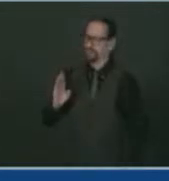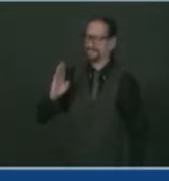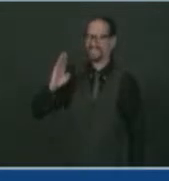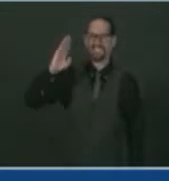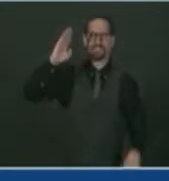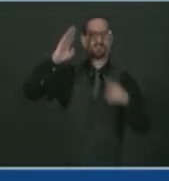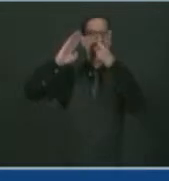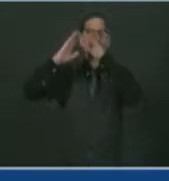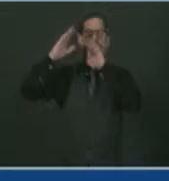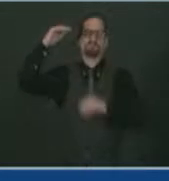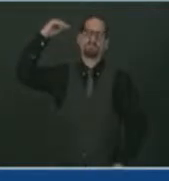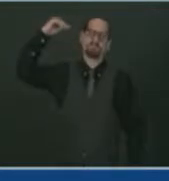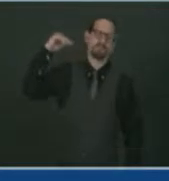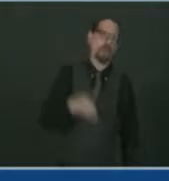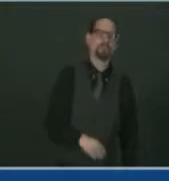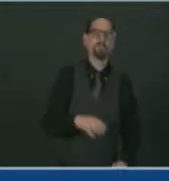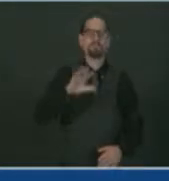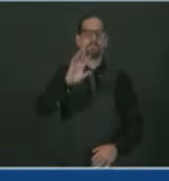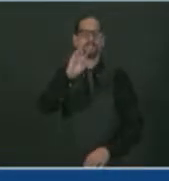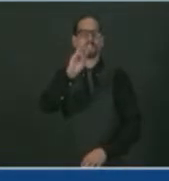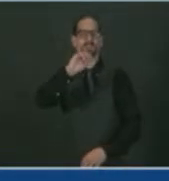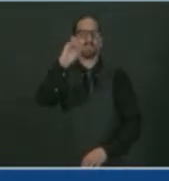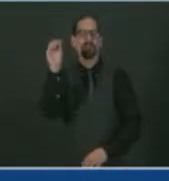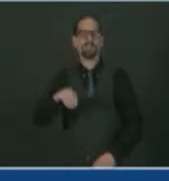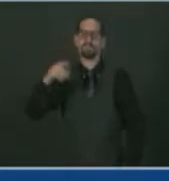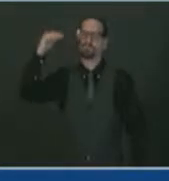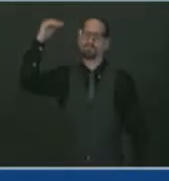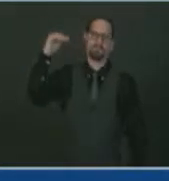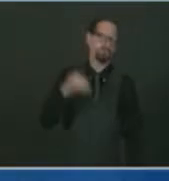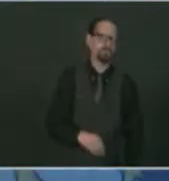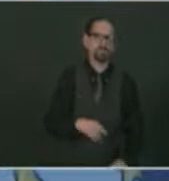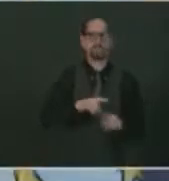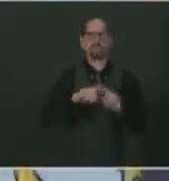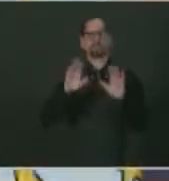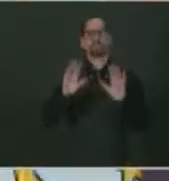additional COVID-19 fatality to report today.